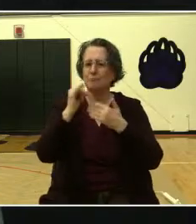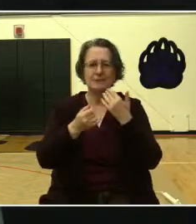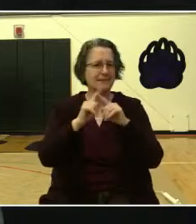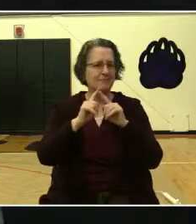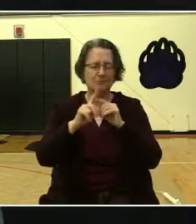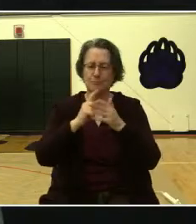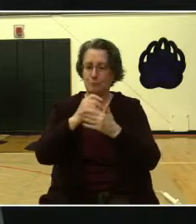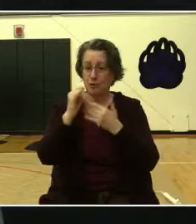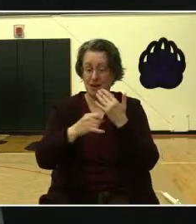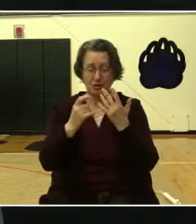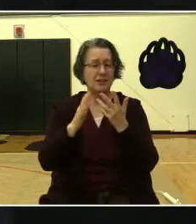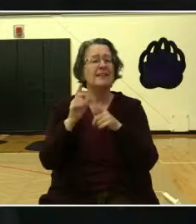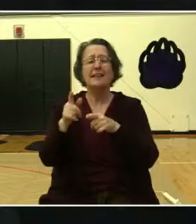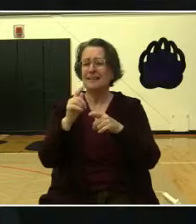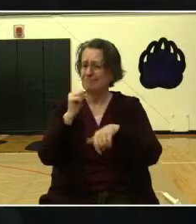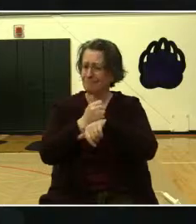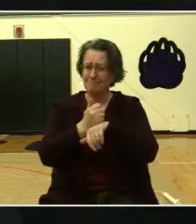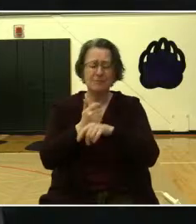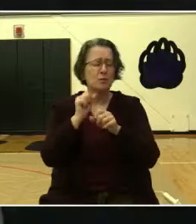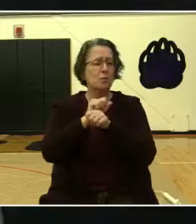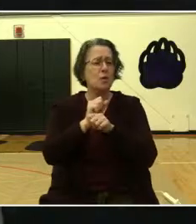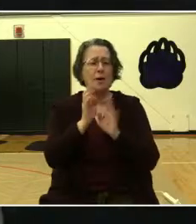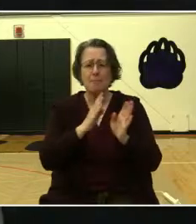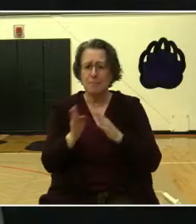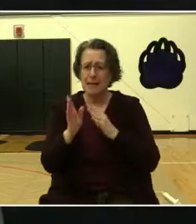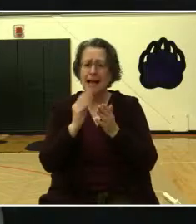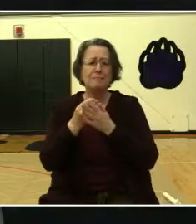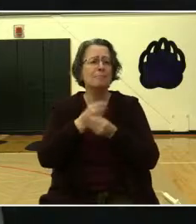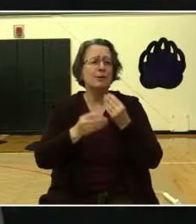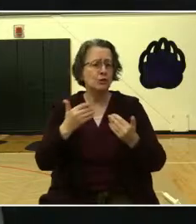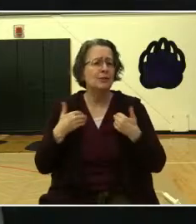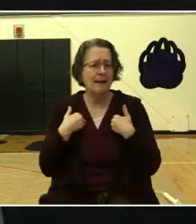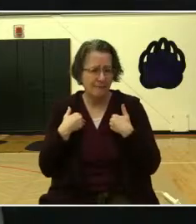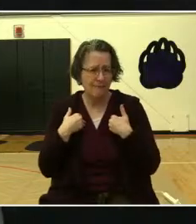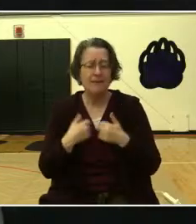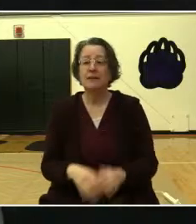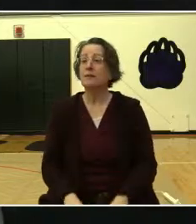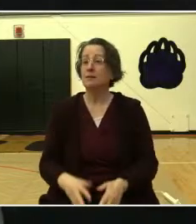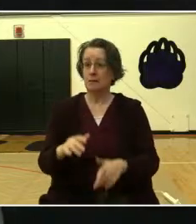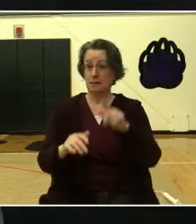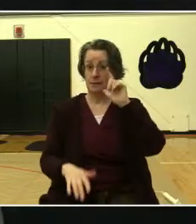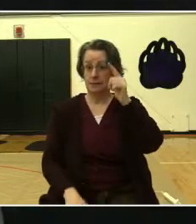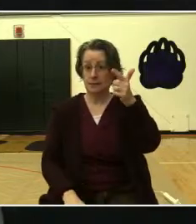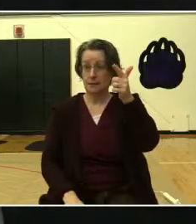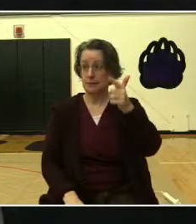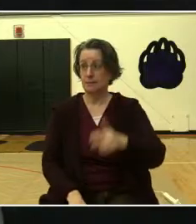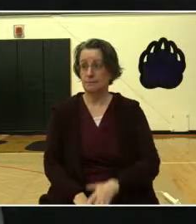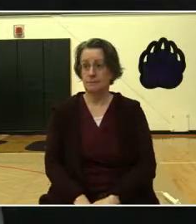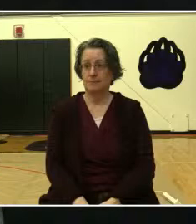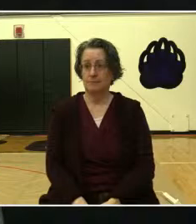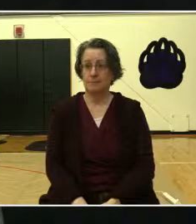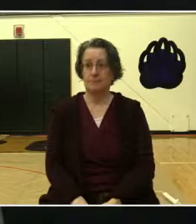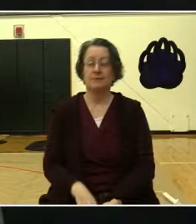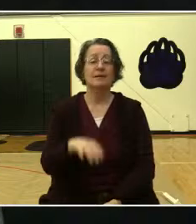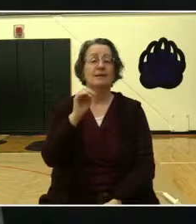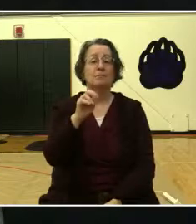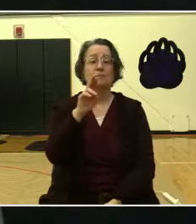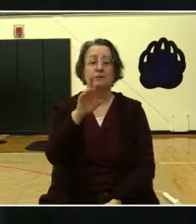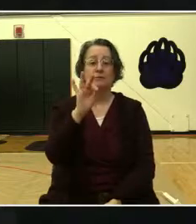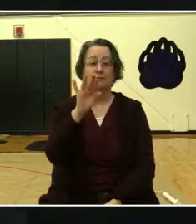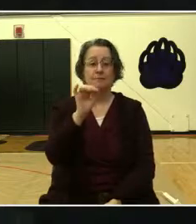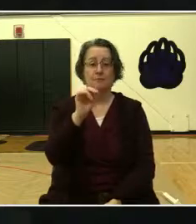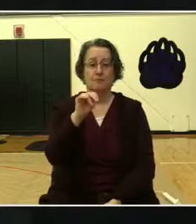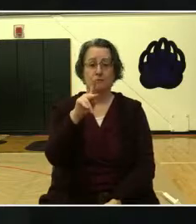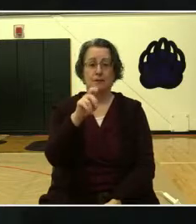reflected in its work plan and budget is there a second Mr